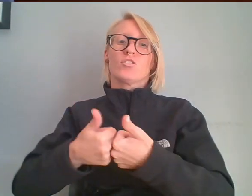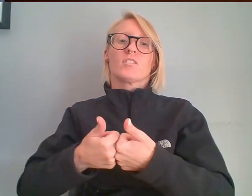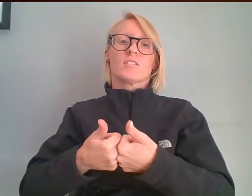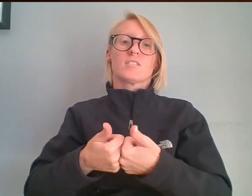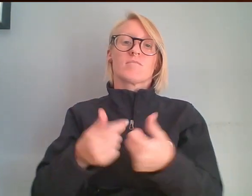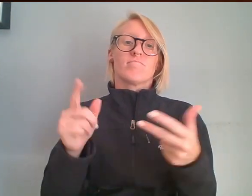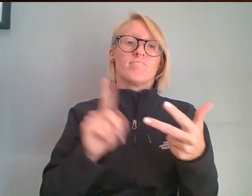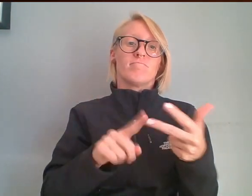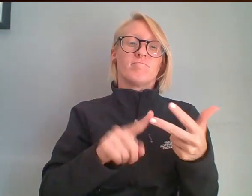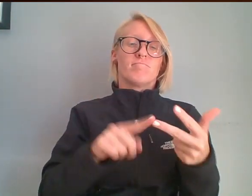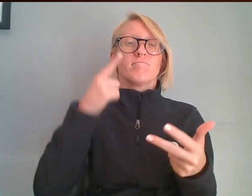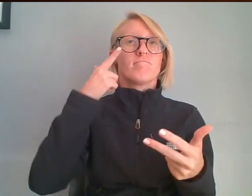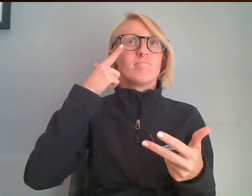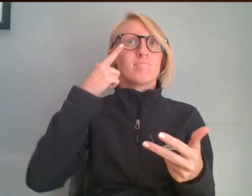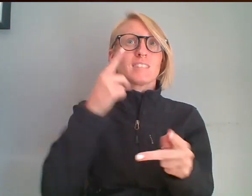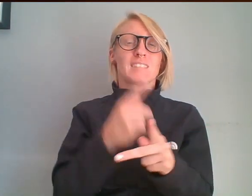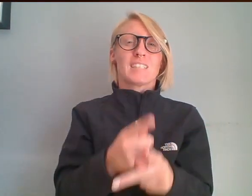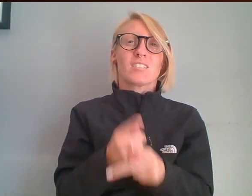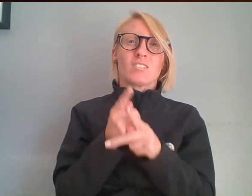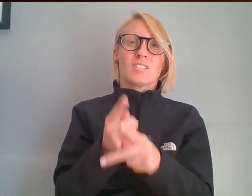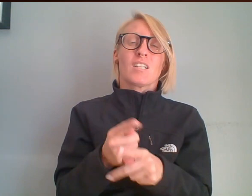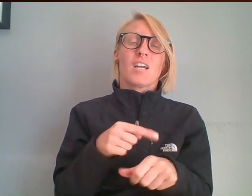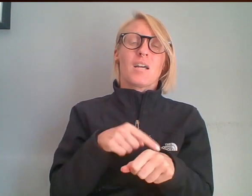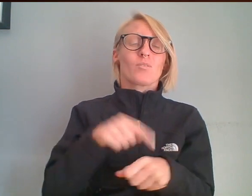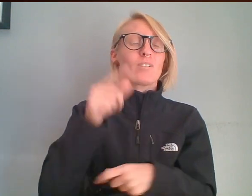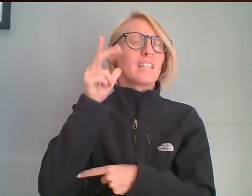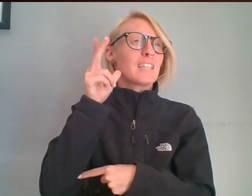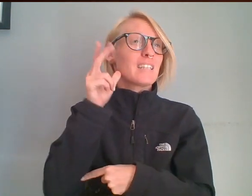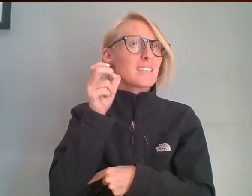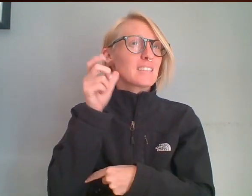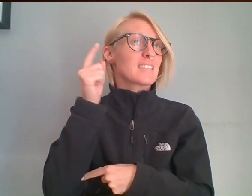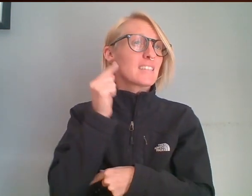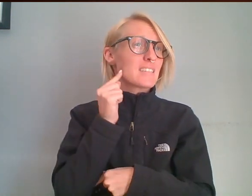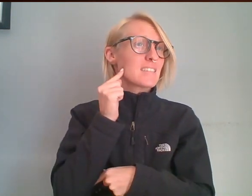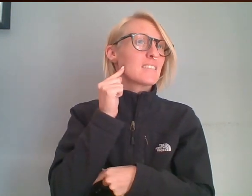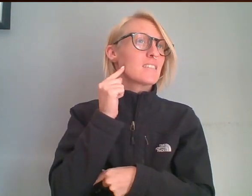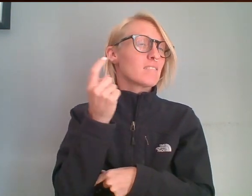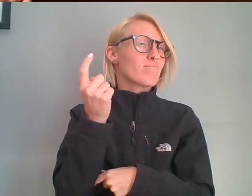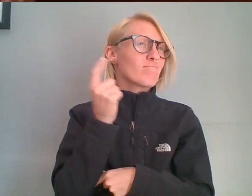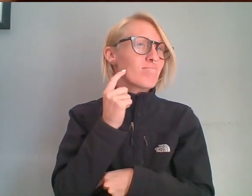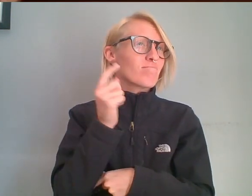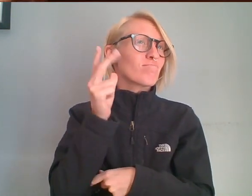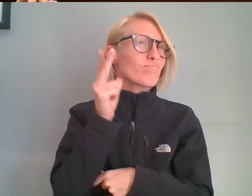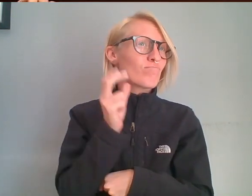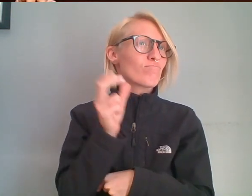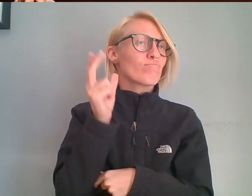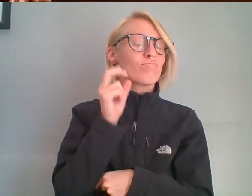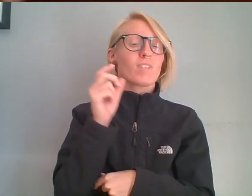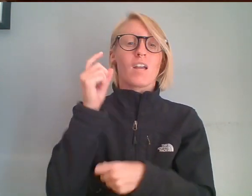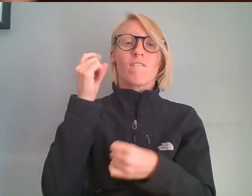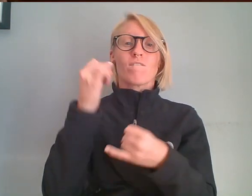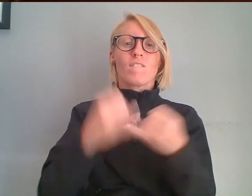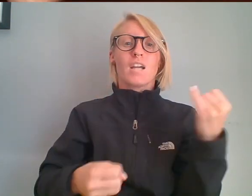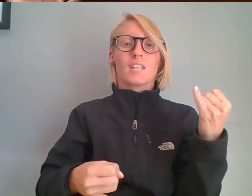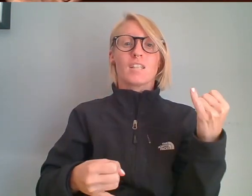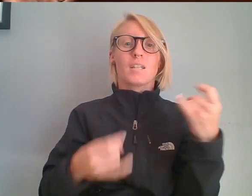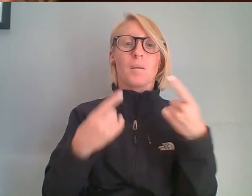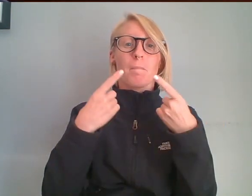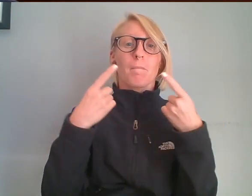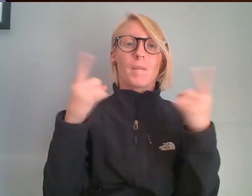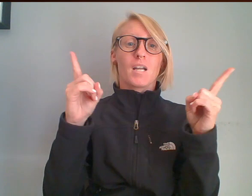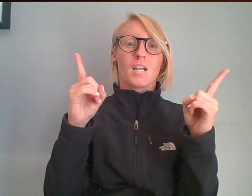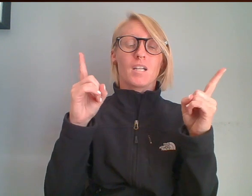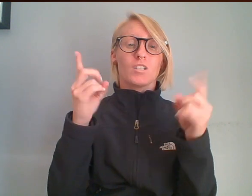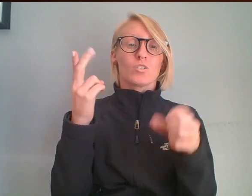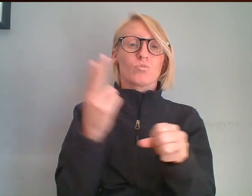Third, take the time to listen. Listen. And then finally, use structures.